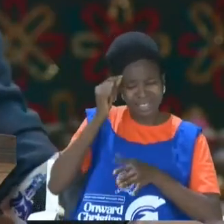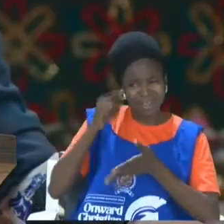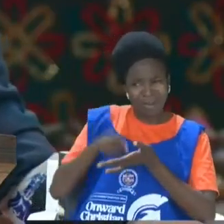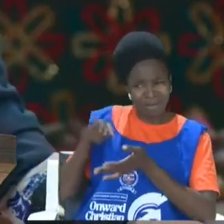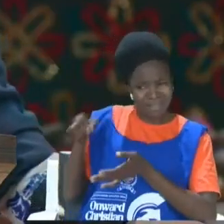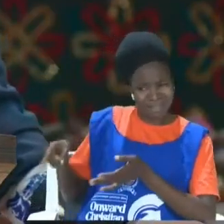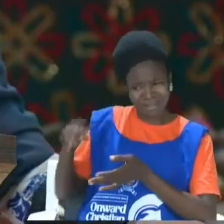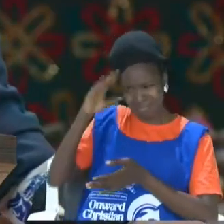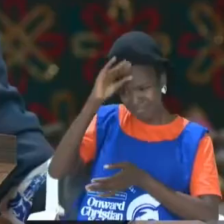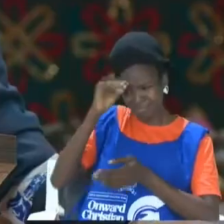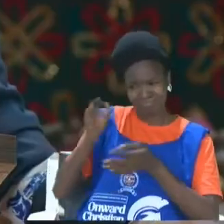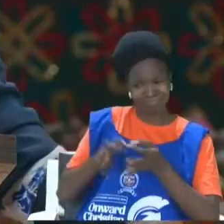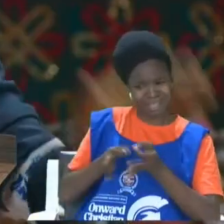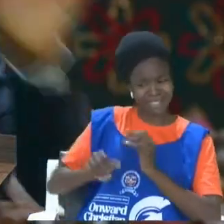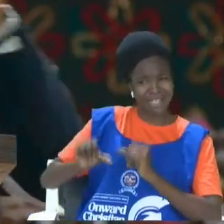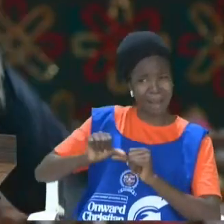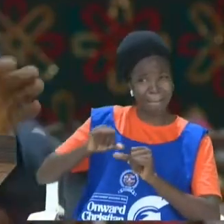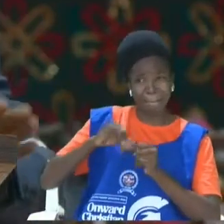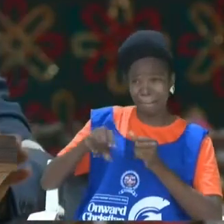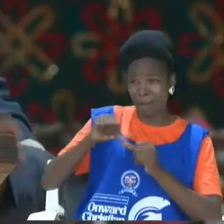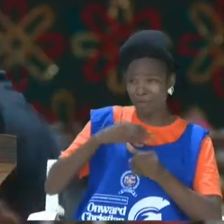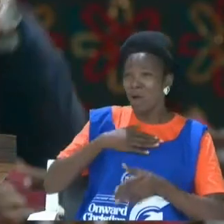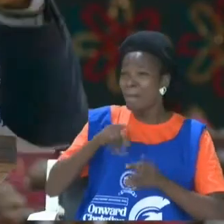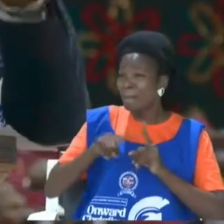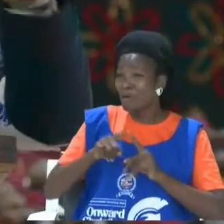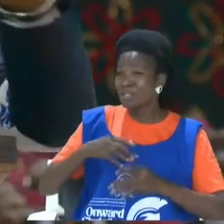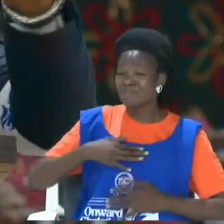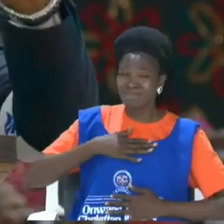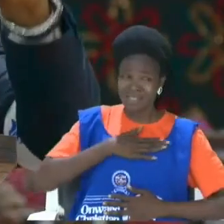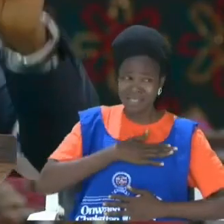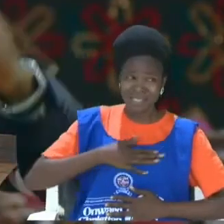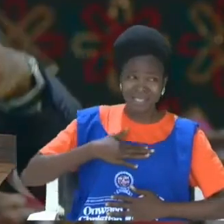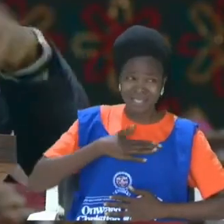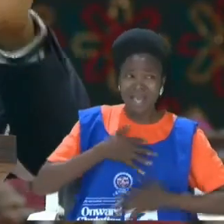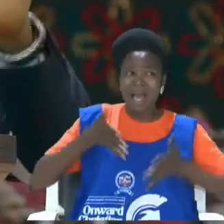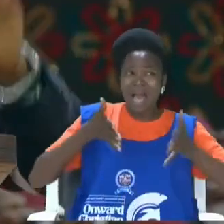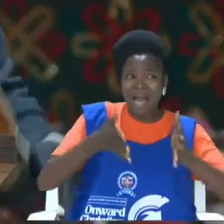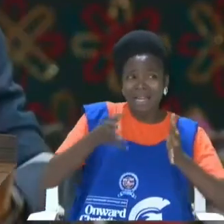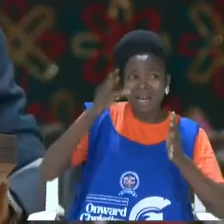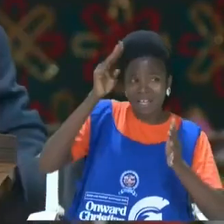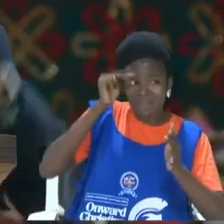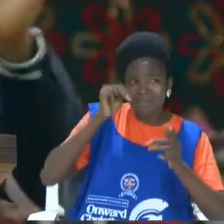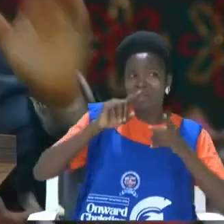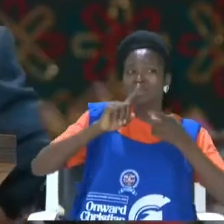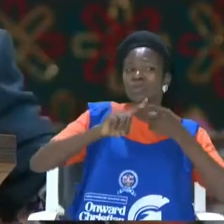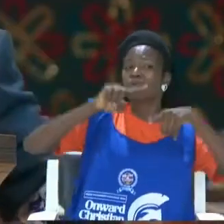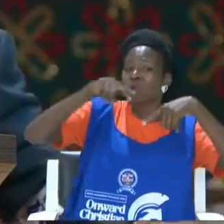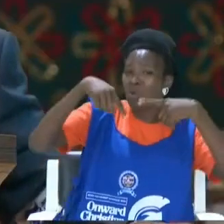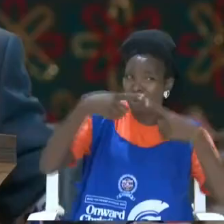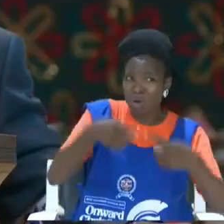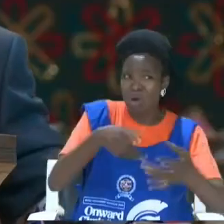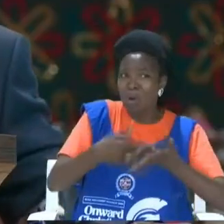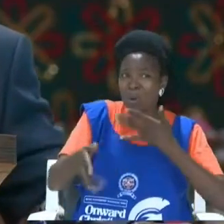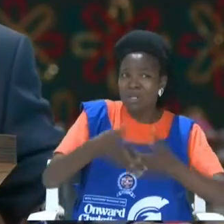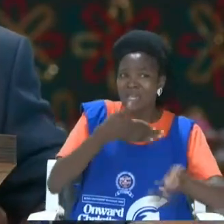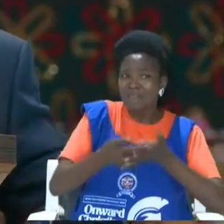talking about. But please allow him to go. Whatever he sees there, let him take. I